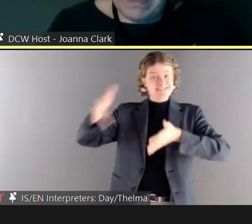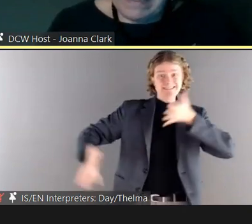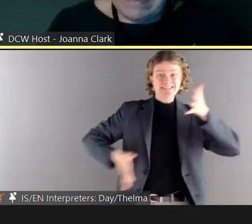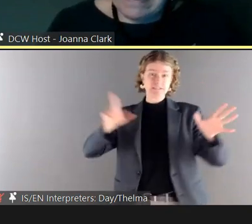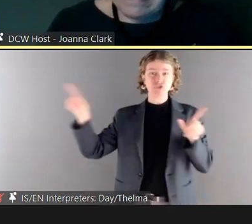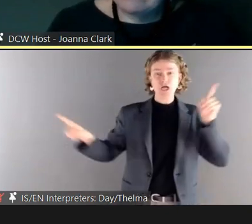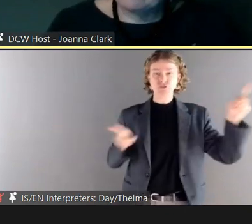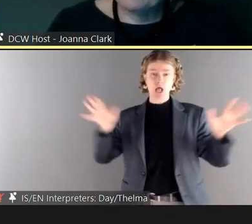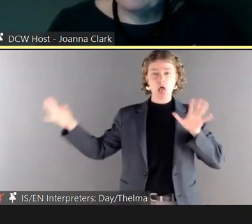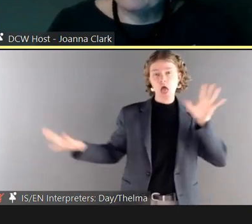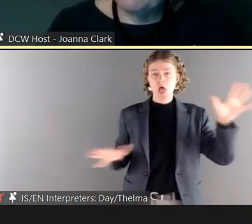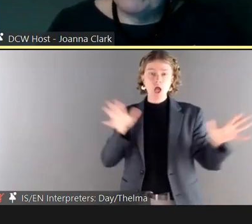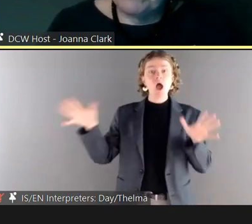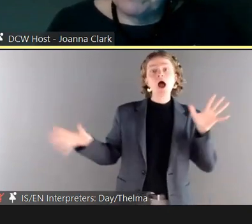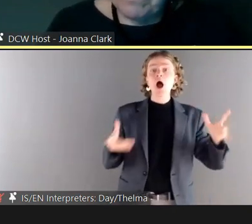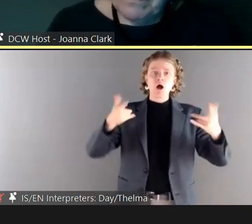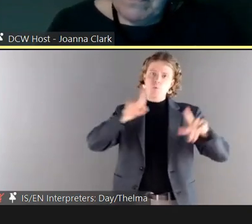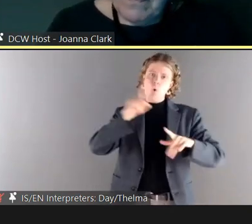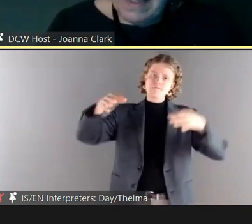and feelings and actions.